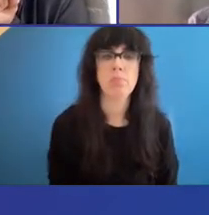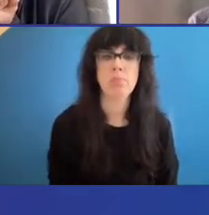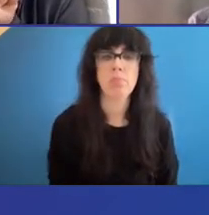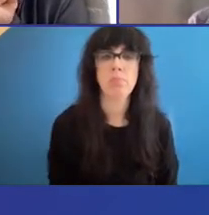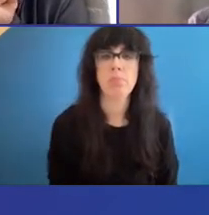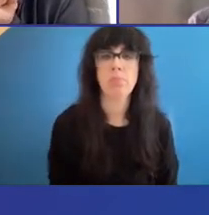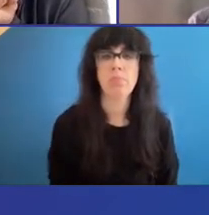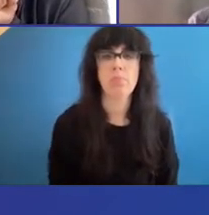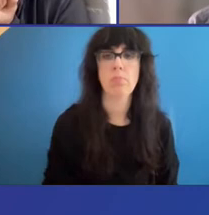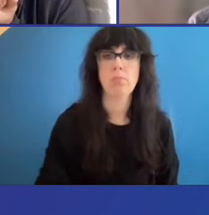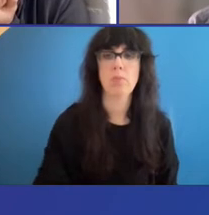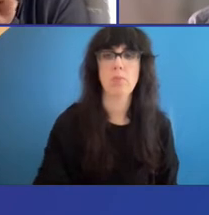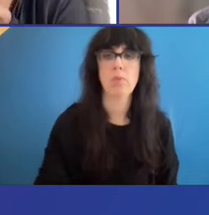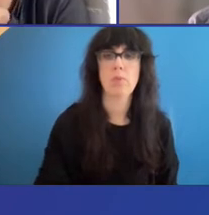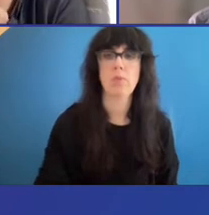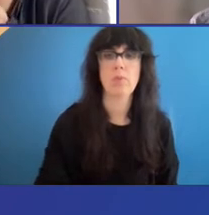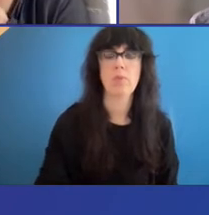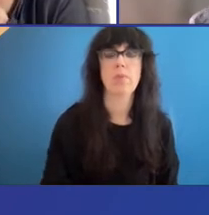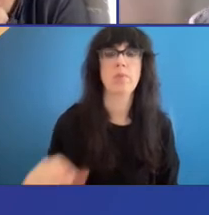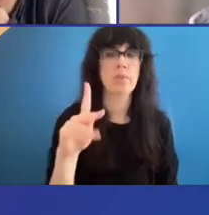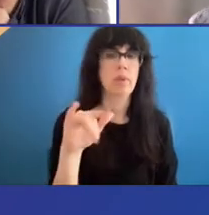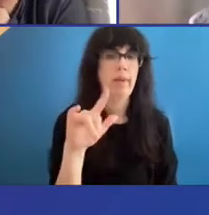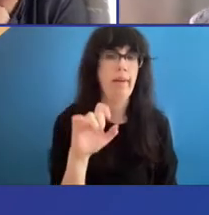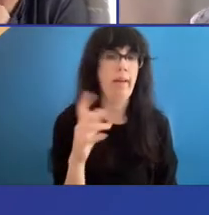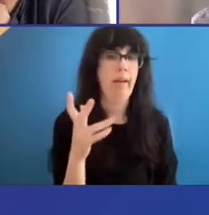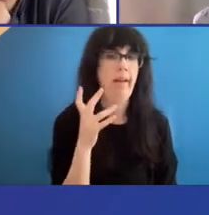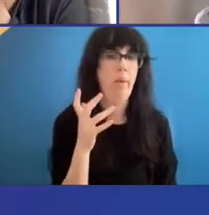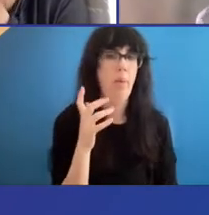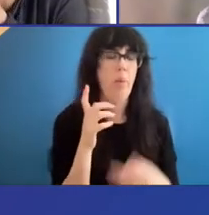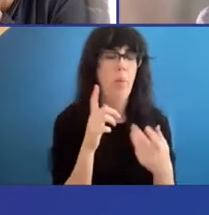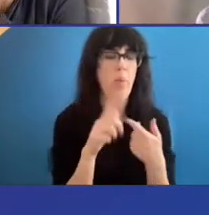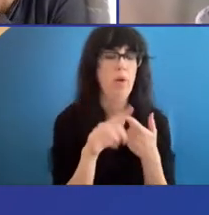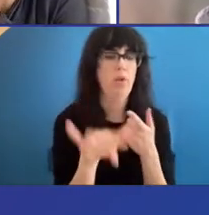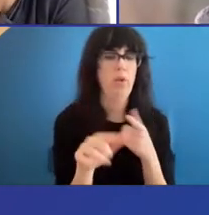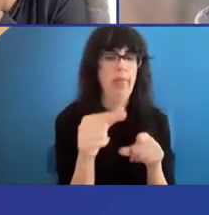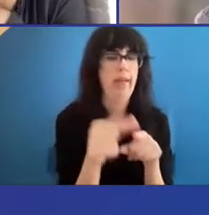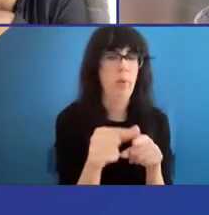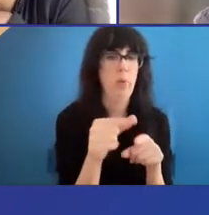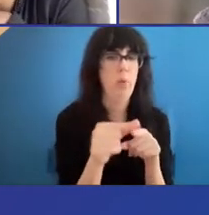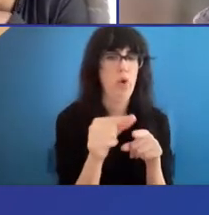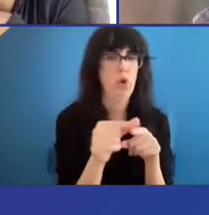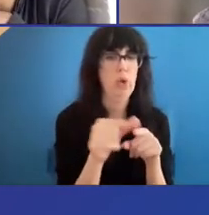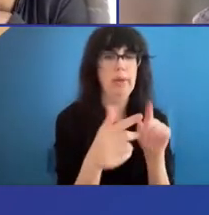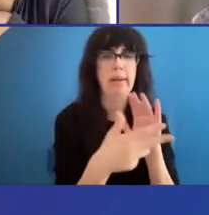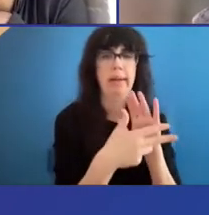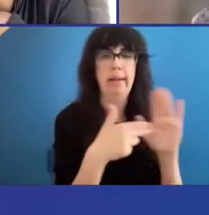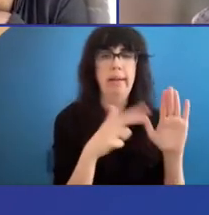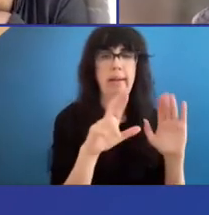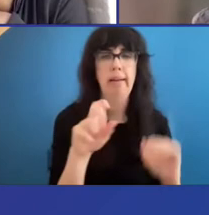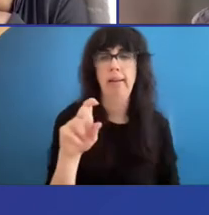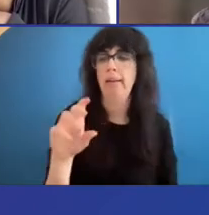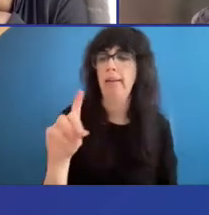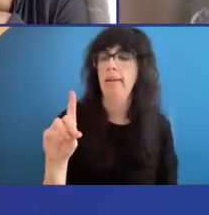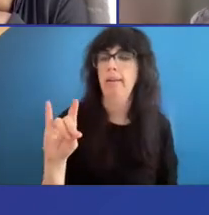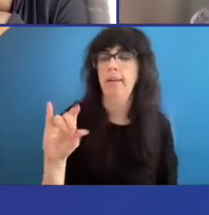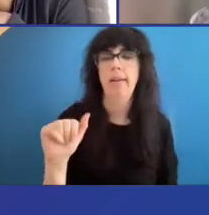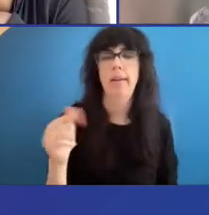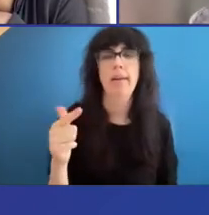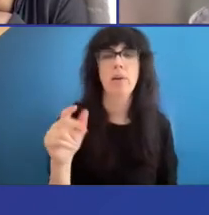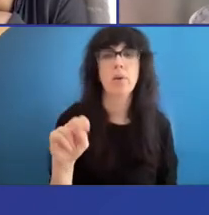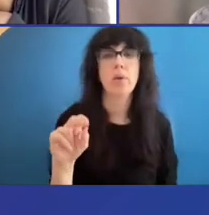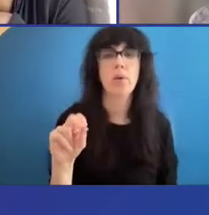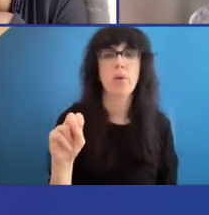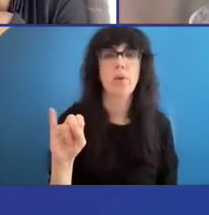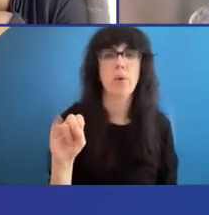I wonder if we can complicate and bring that word diagnosis to thinking about